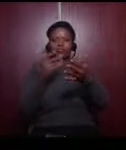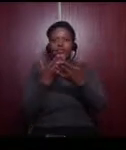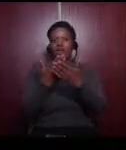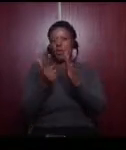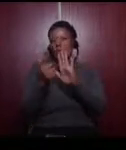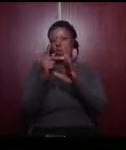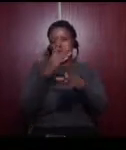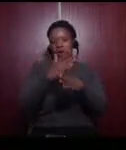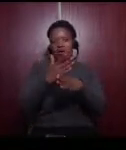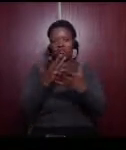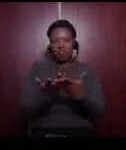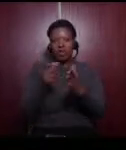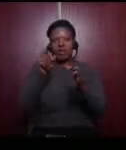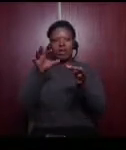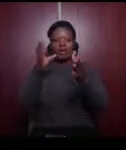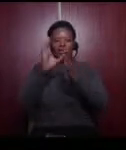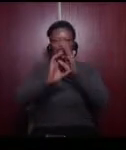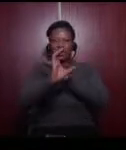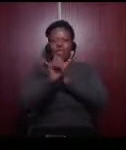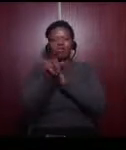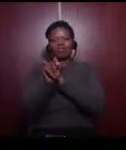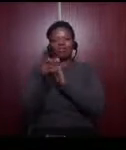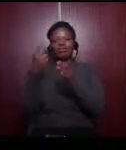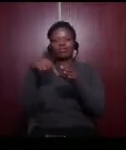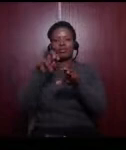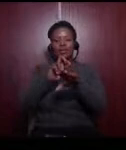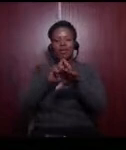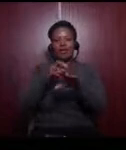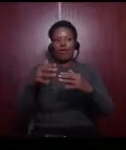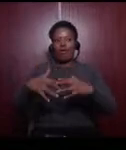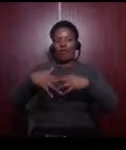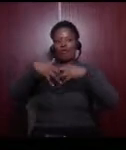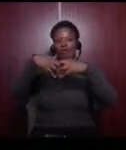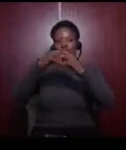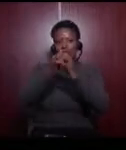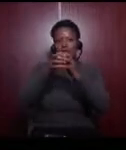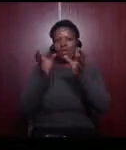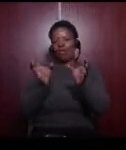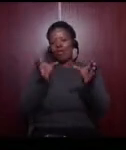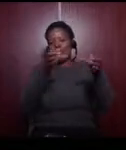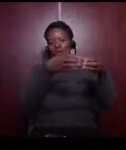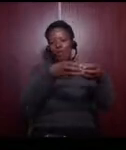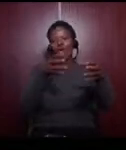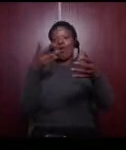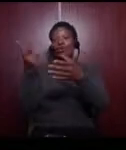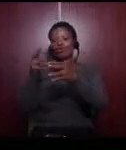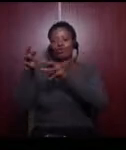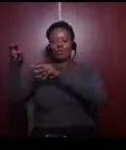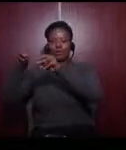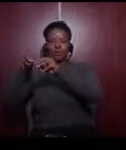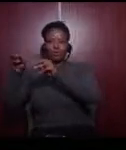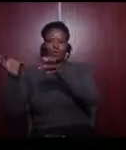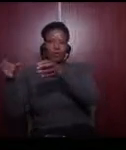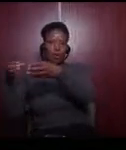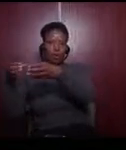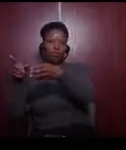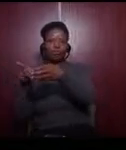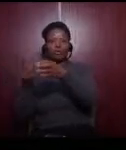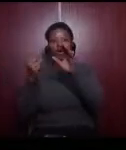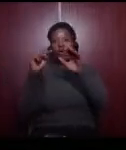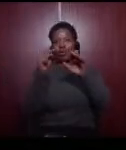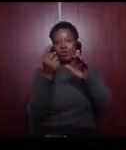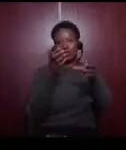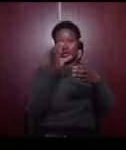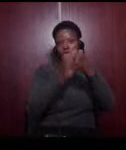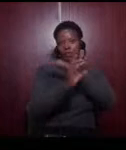chapter dealing with establishment of boards and management of boards. So chapter 1